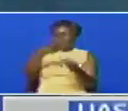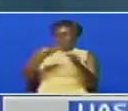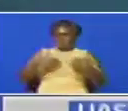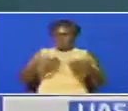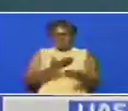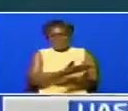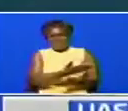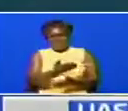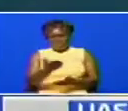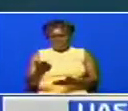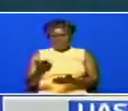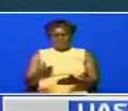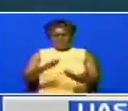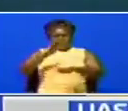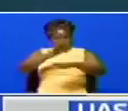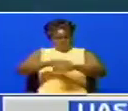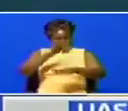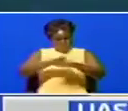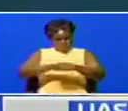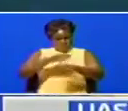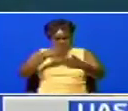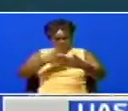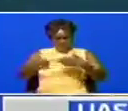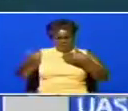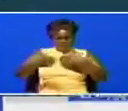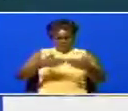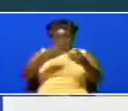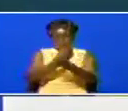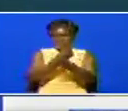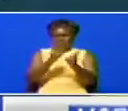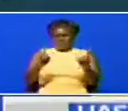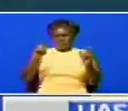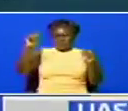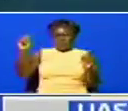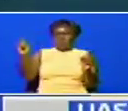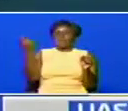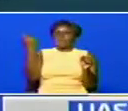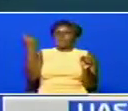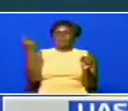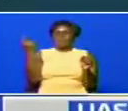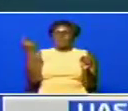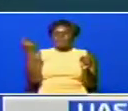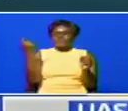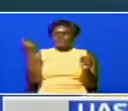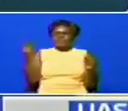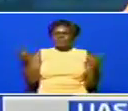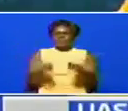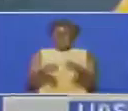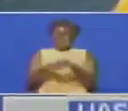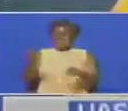These are excellent signs for democracy in Kenya. Like